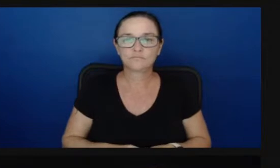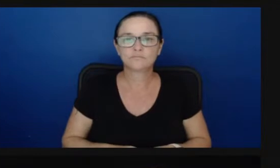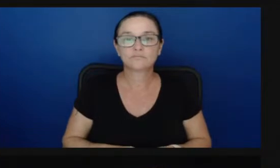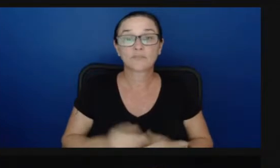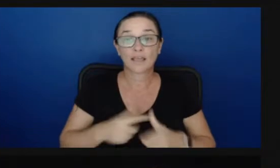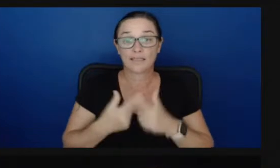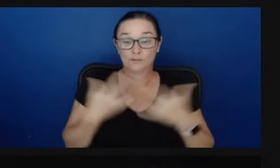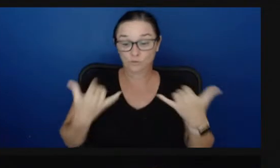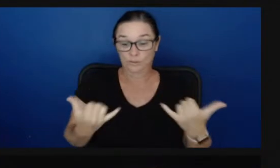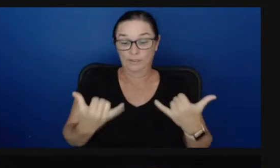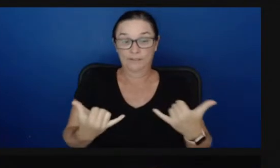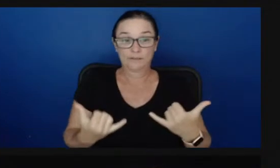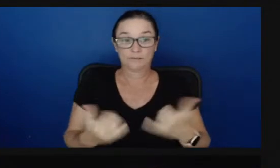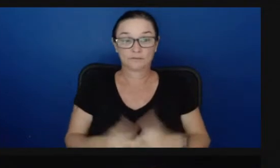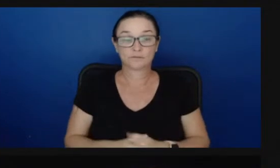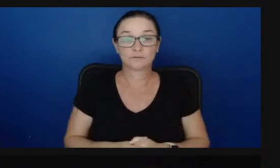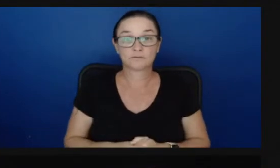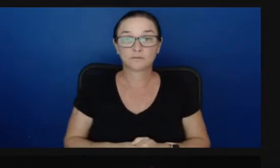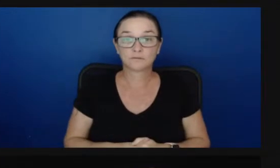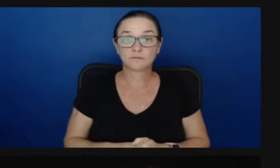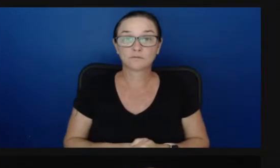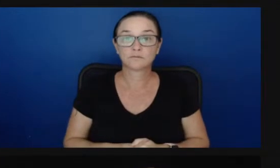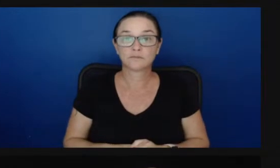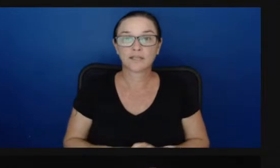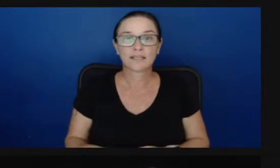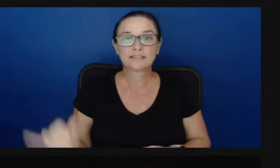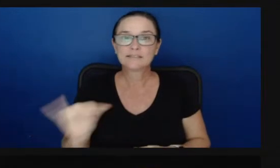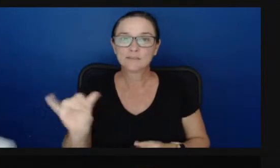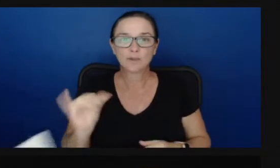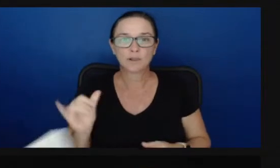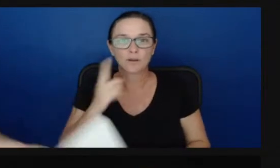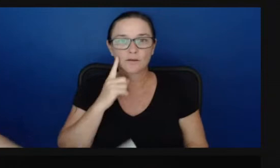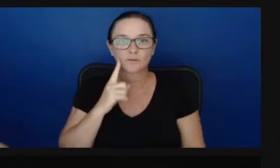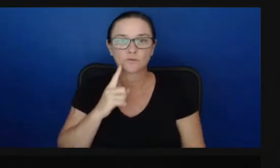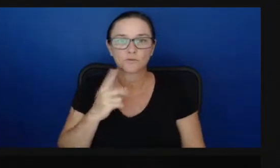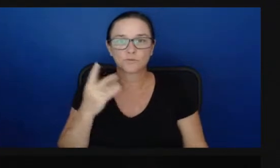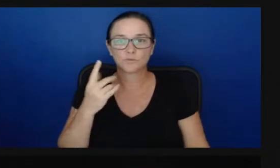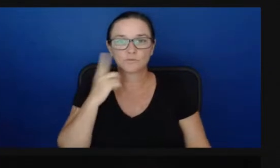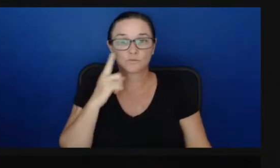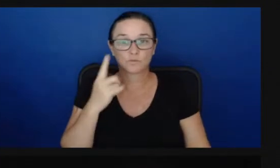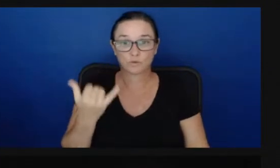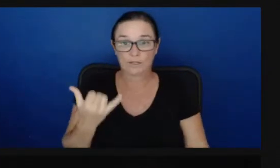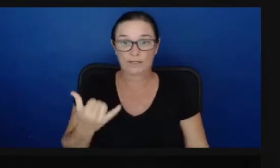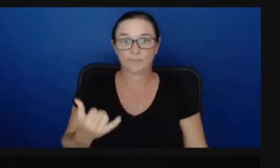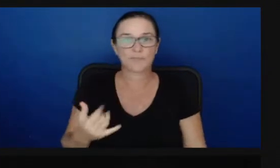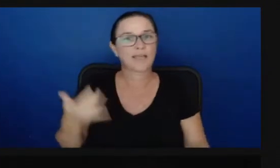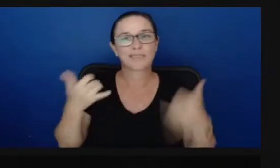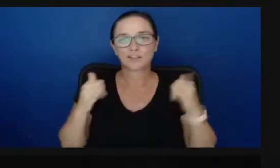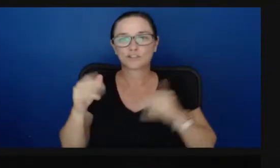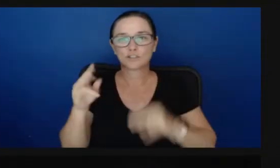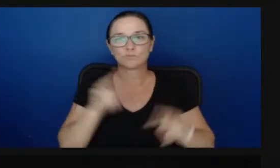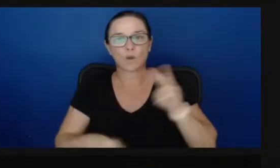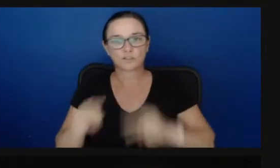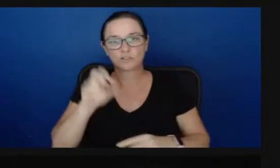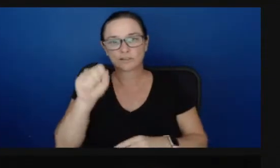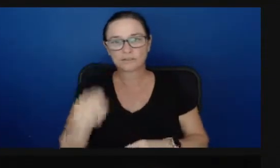today, it's very similar to yesterday's. They're still monitoring the Southwest